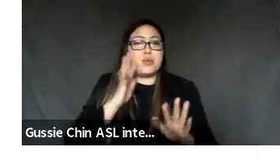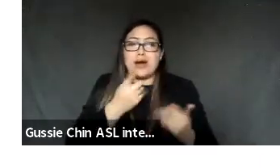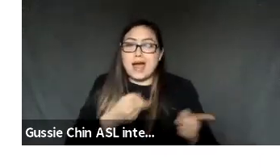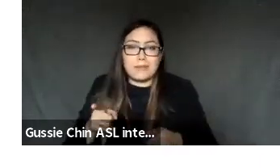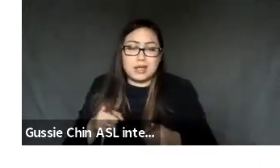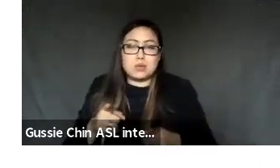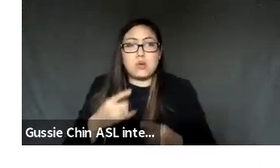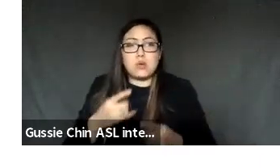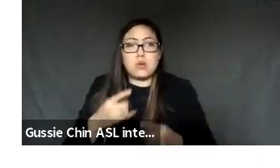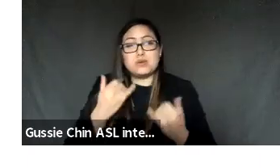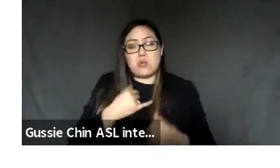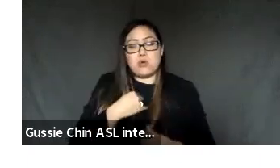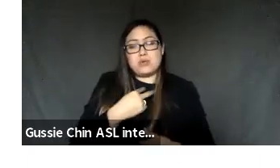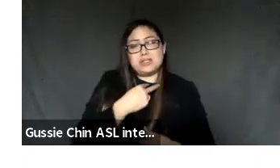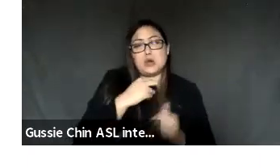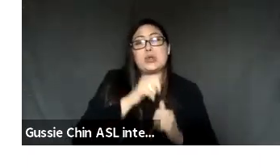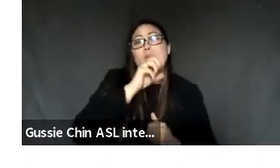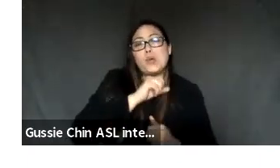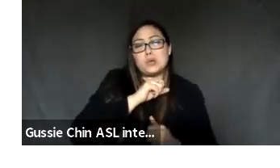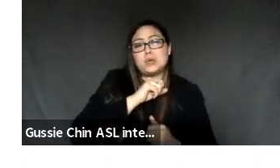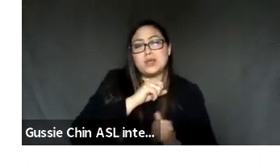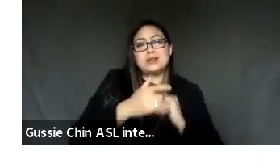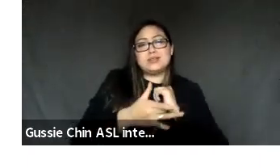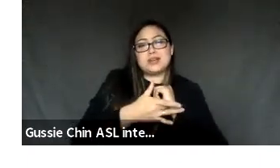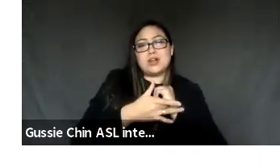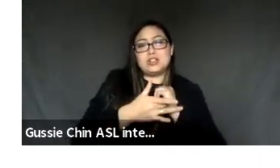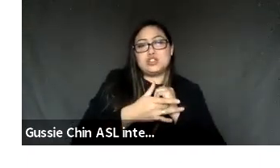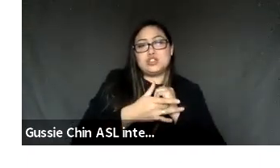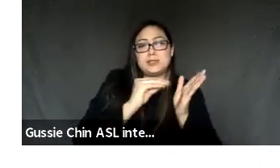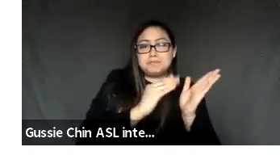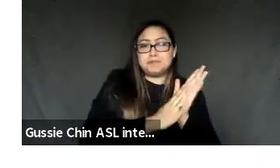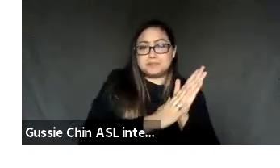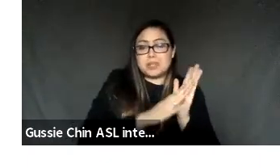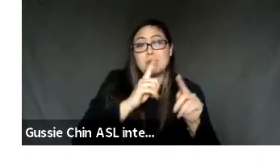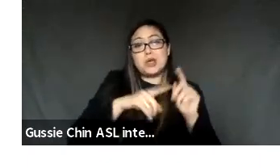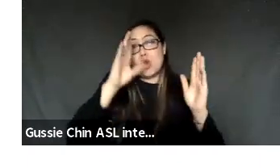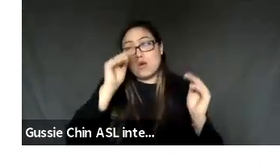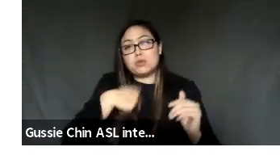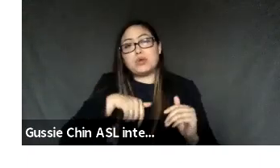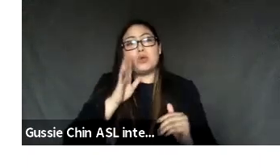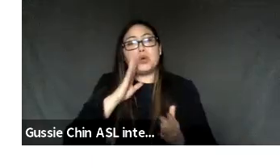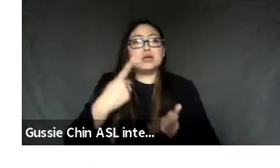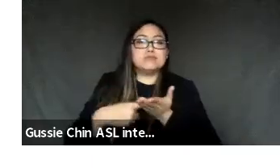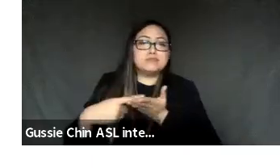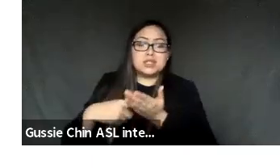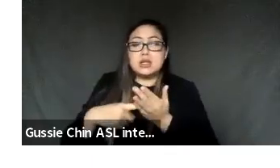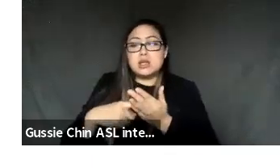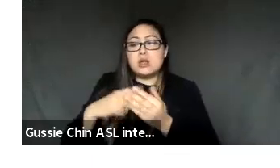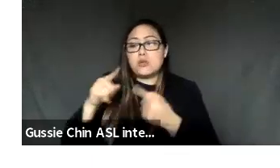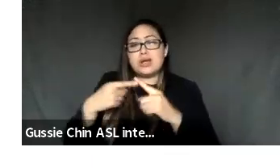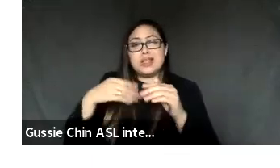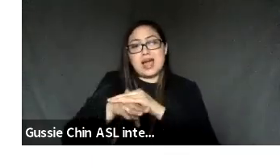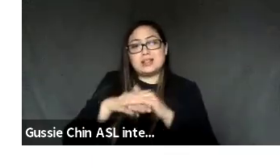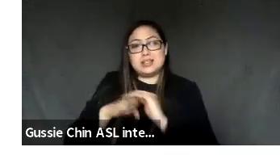still stuck with the old technology. Um, and hopefully it will be addressed as soon as the access board could continue to do some type